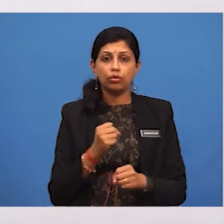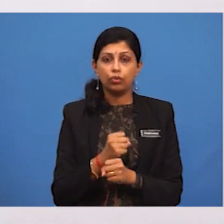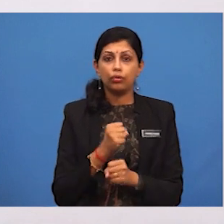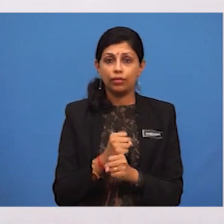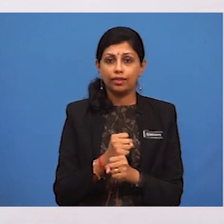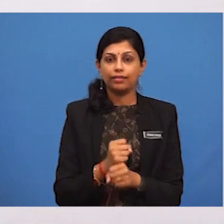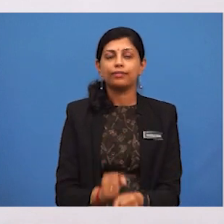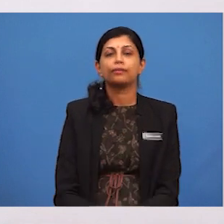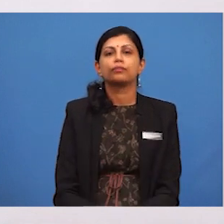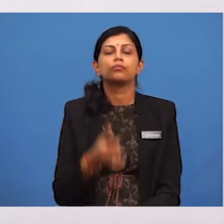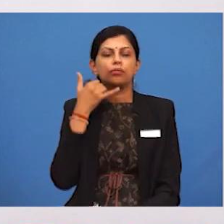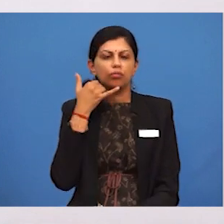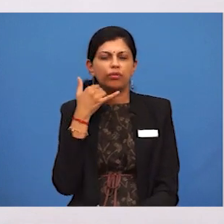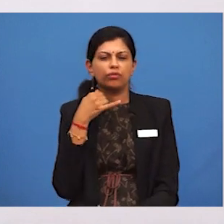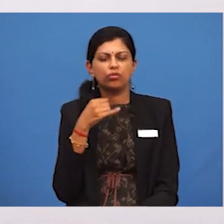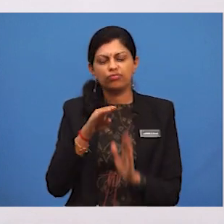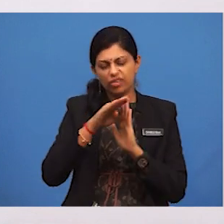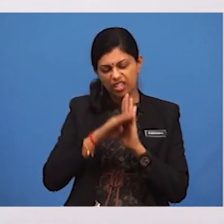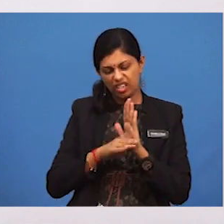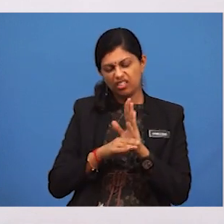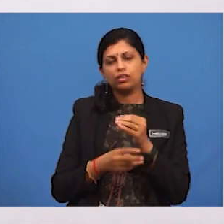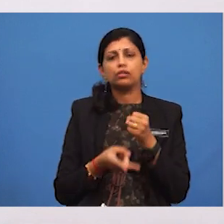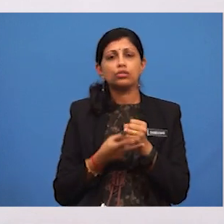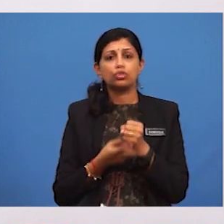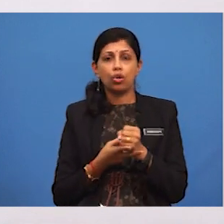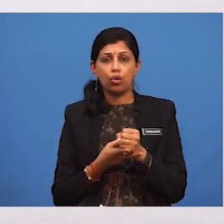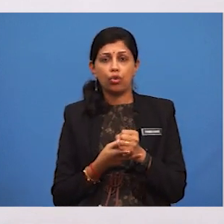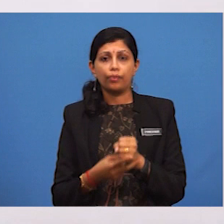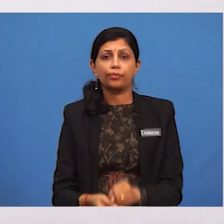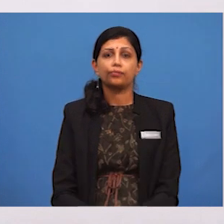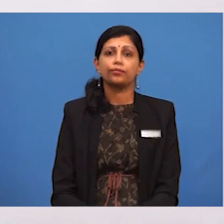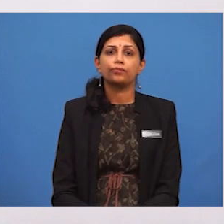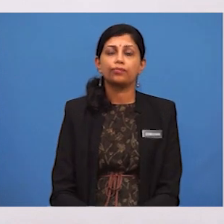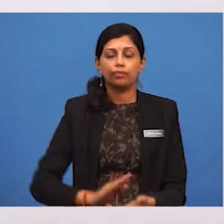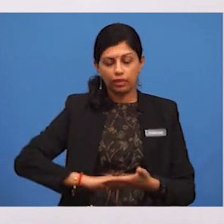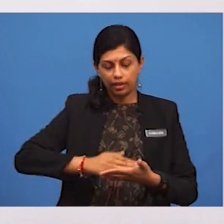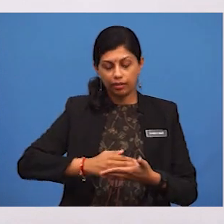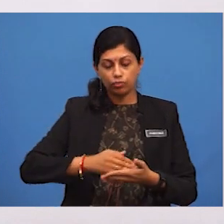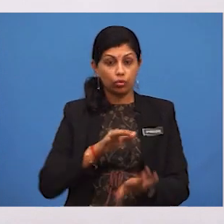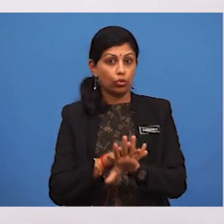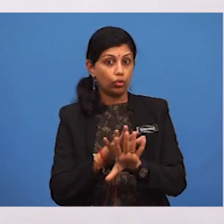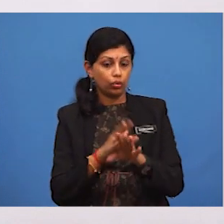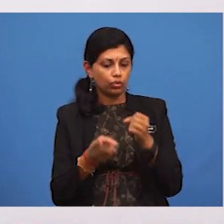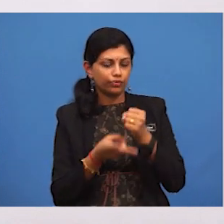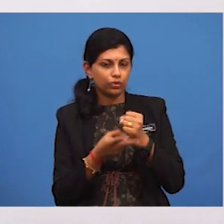180 GB, but the laptop has 360 GB data storage.